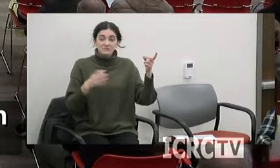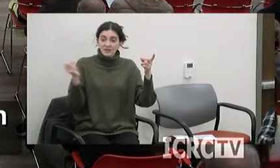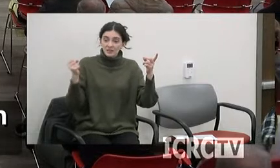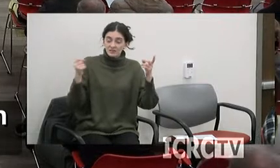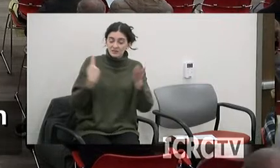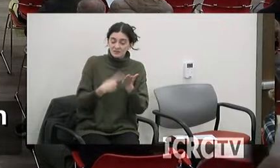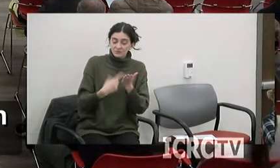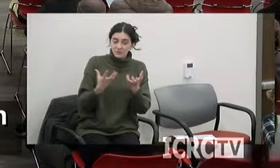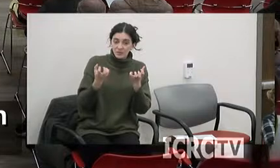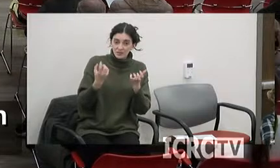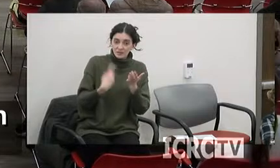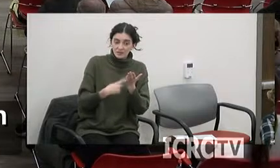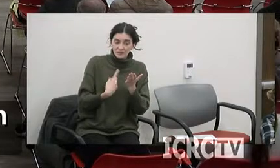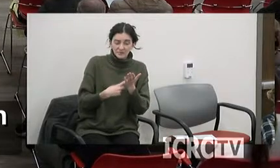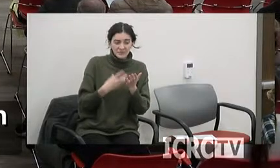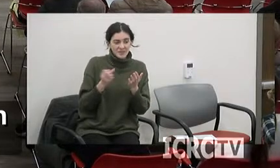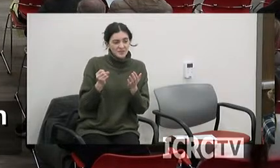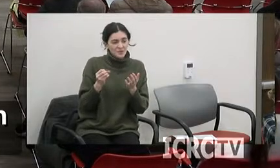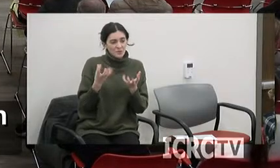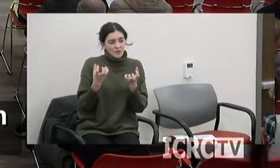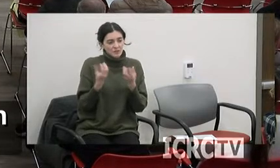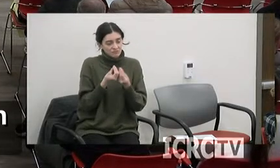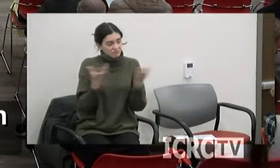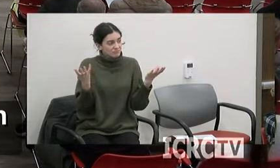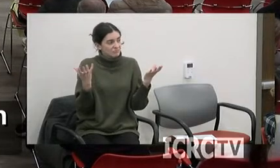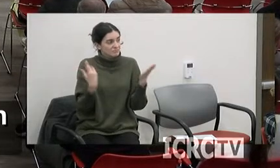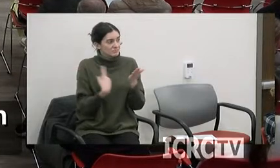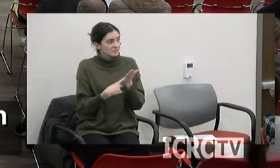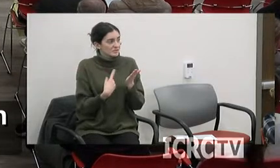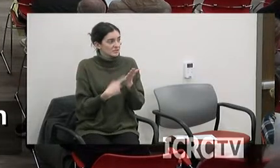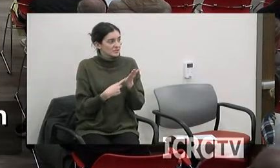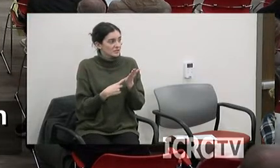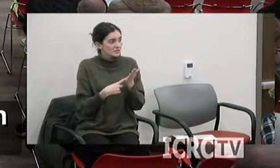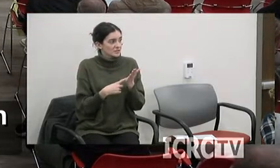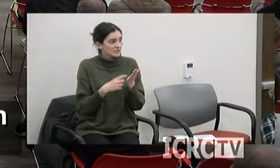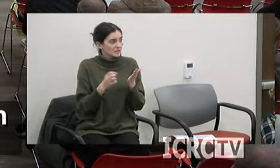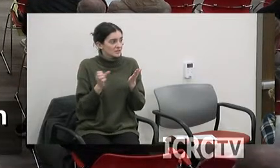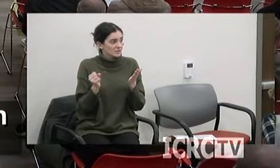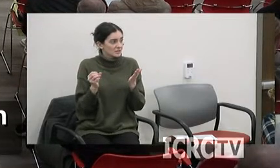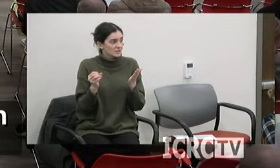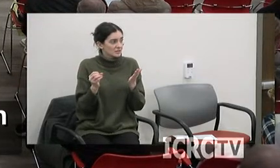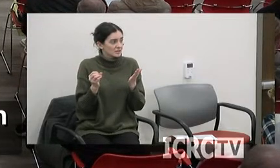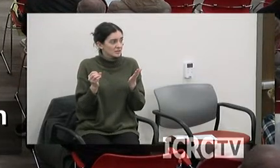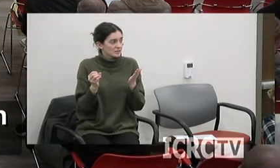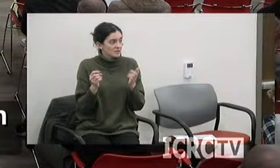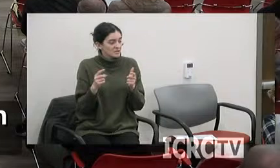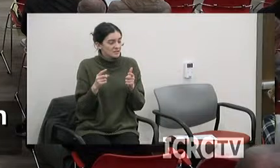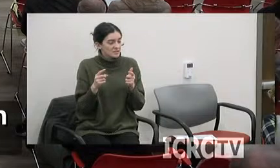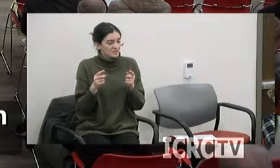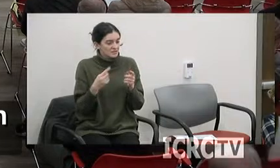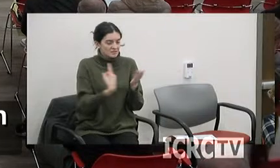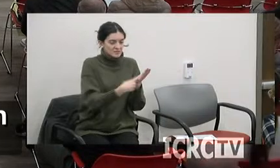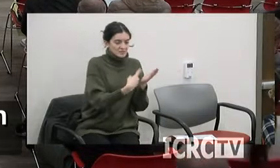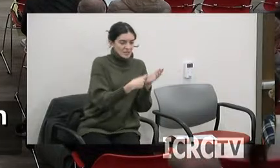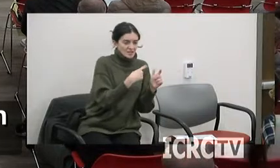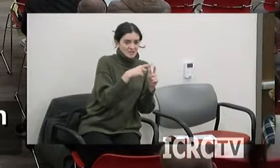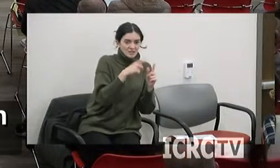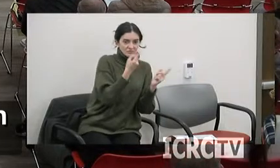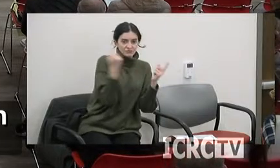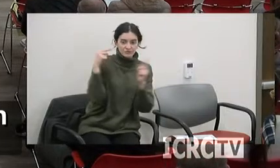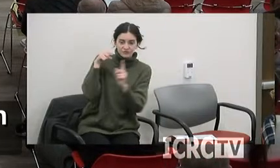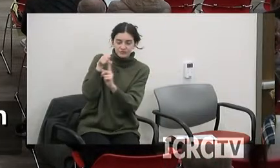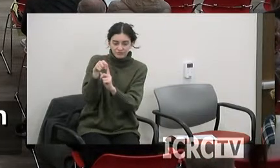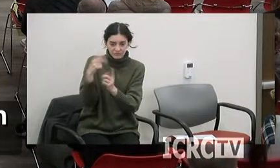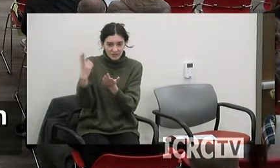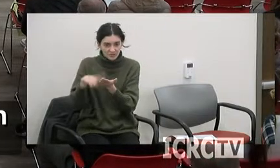discussion. So I'm going to say a couple things, and then it's going to come back to these contracts. So this weekend,